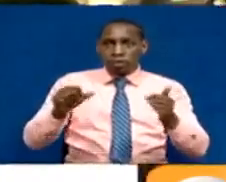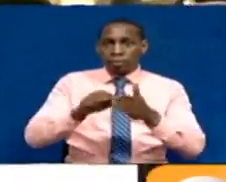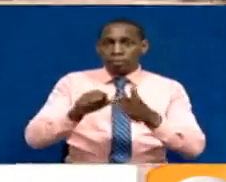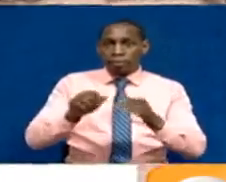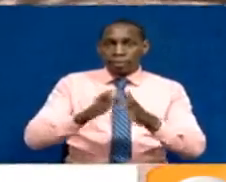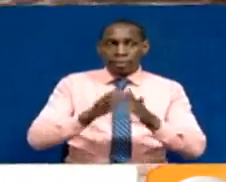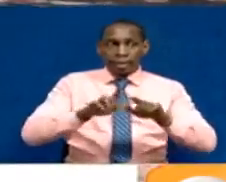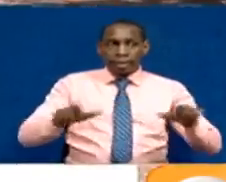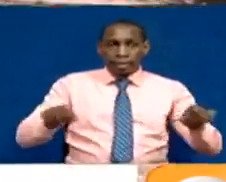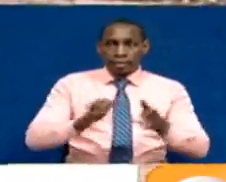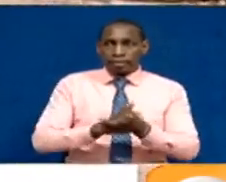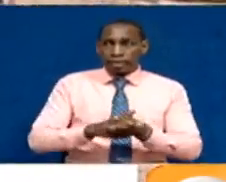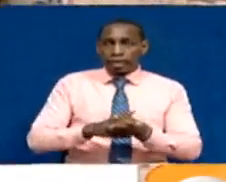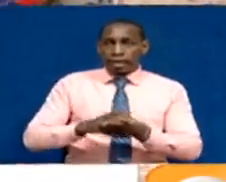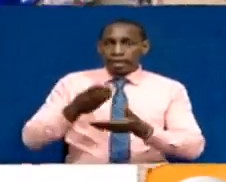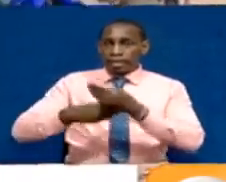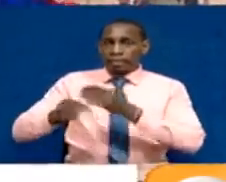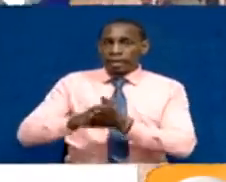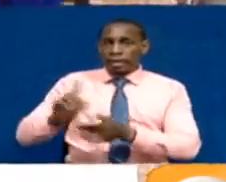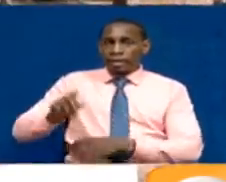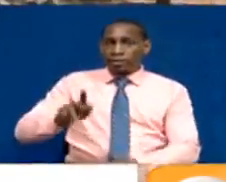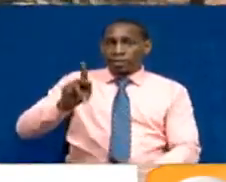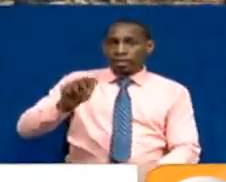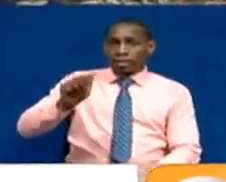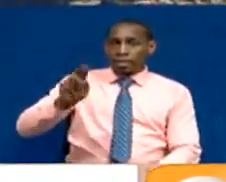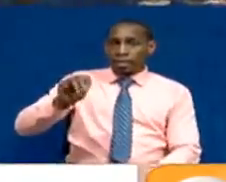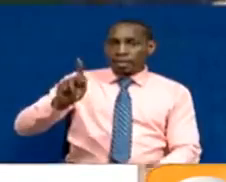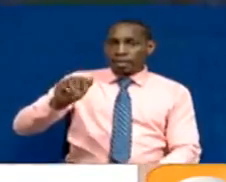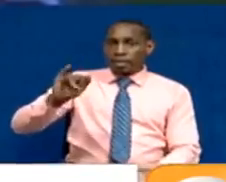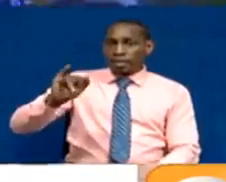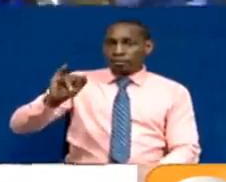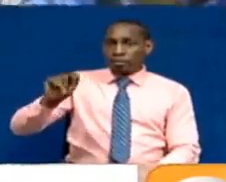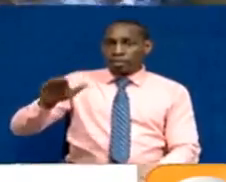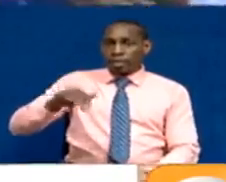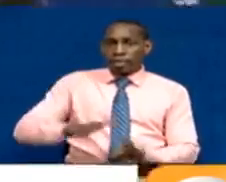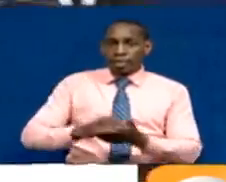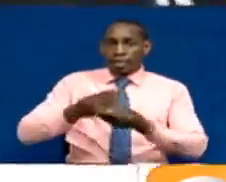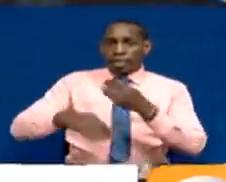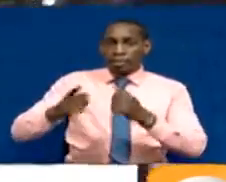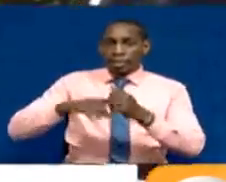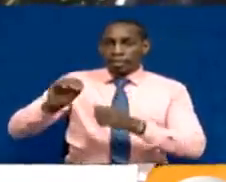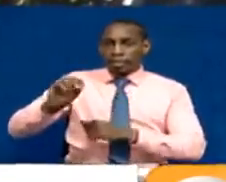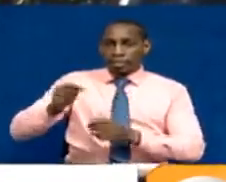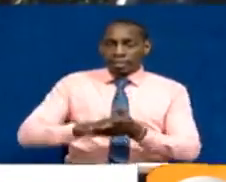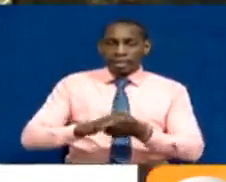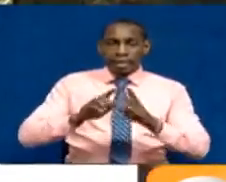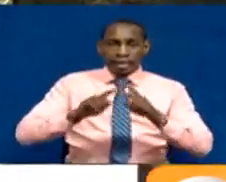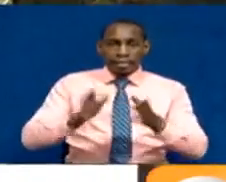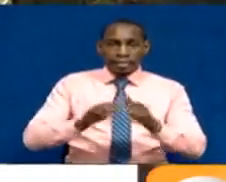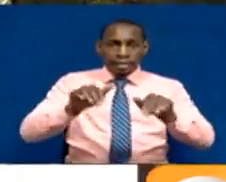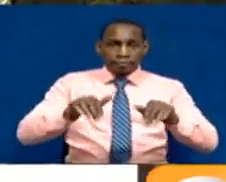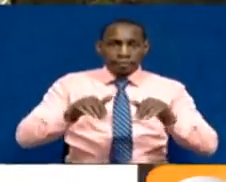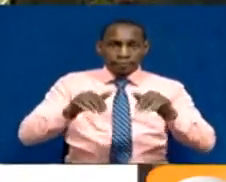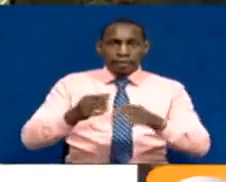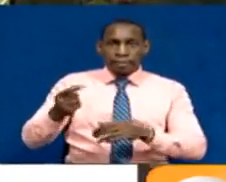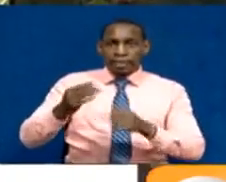farm. He sources them from Nairobi's Kamukunji area, buying each at 60 shillings. Martin began his farming venture